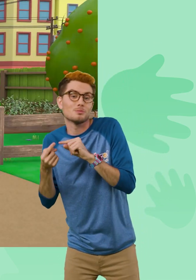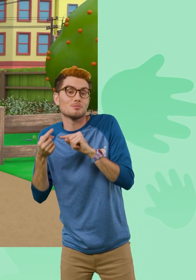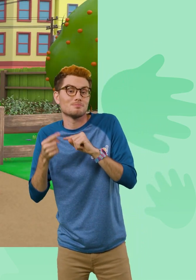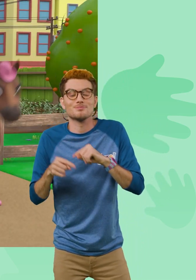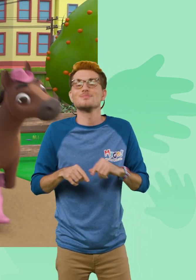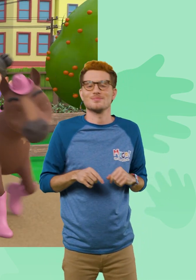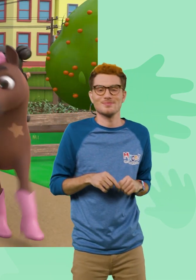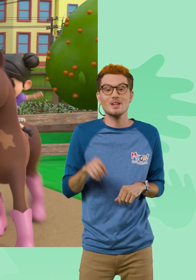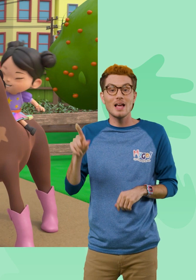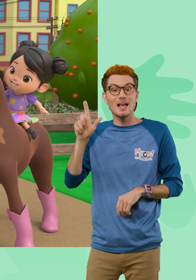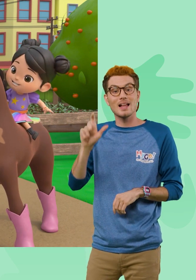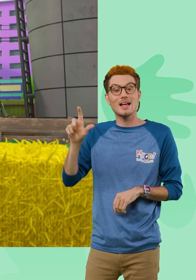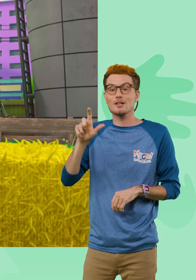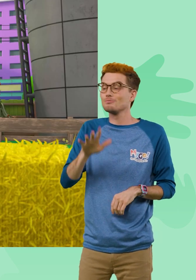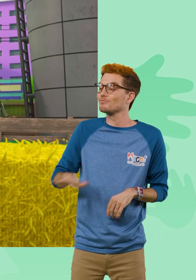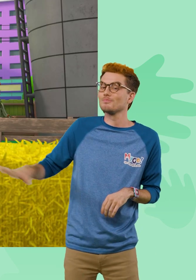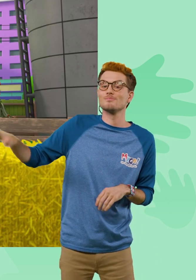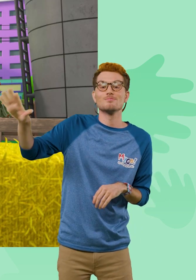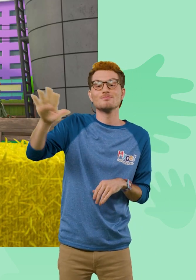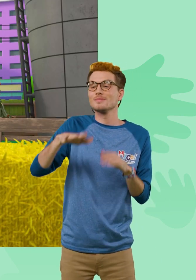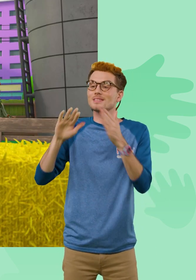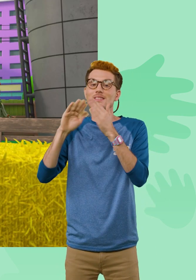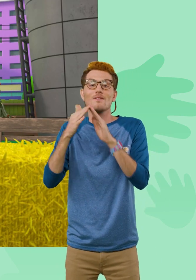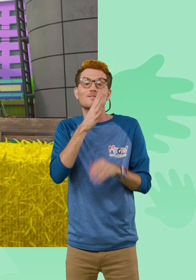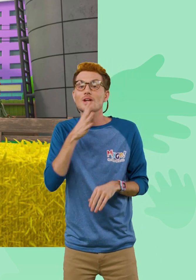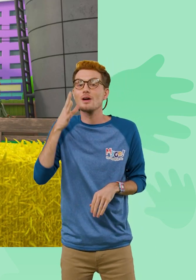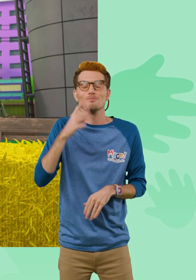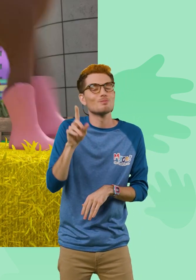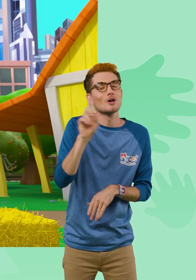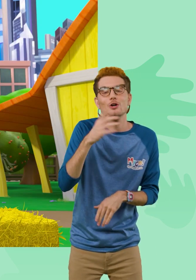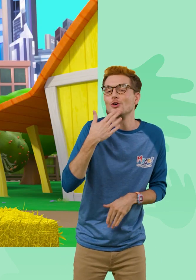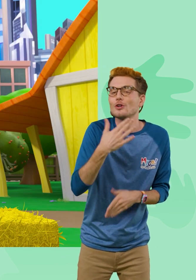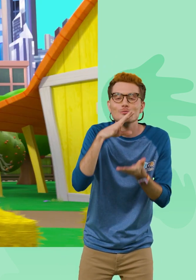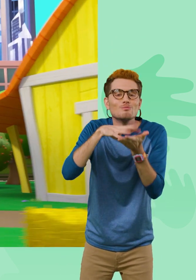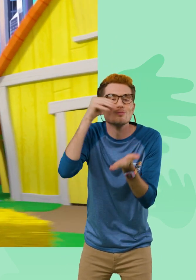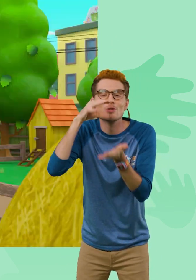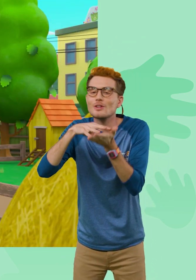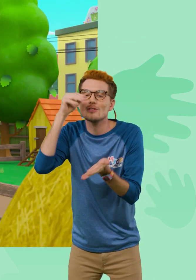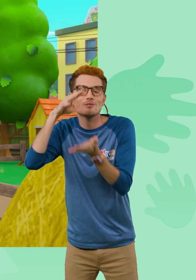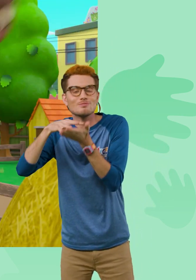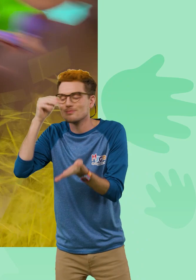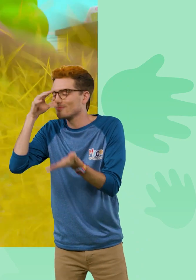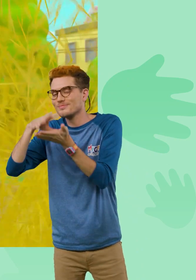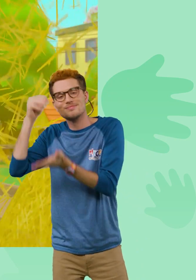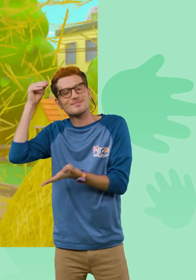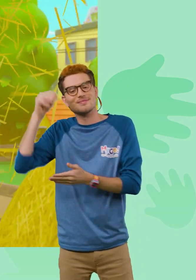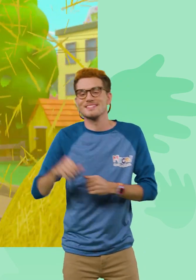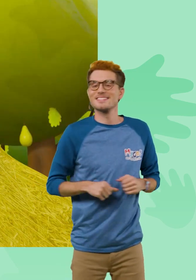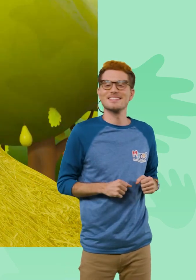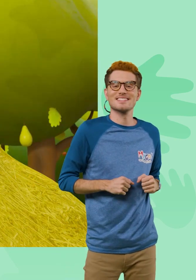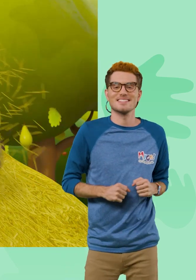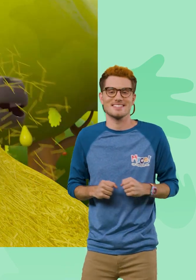happen, boo-boos too, on Lellobee City Farm, where good things grow.